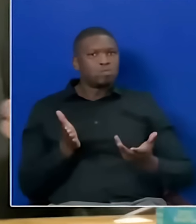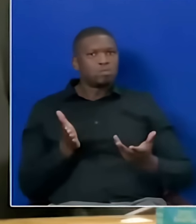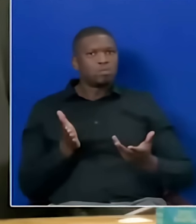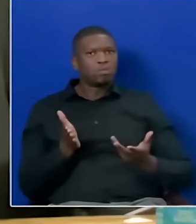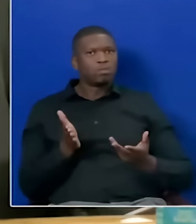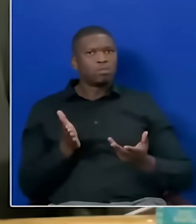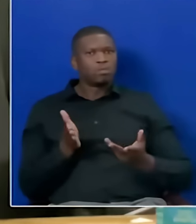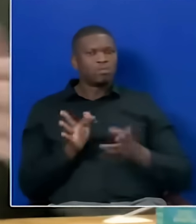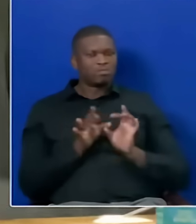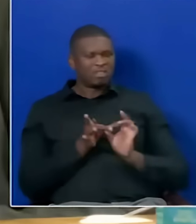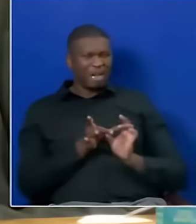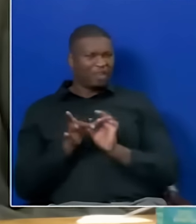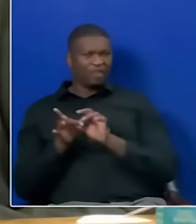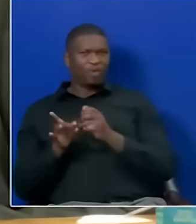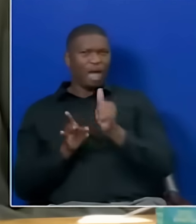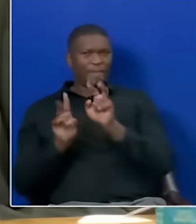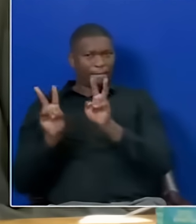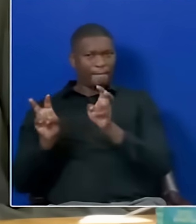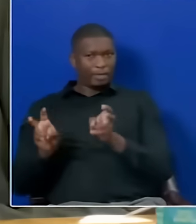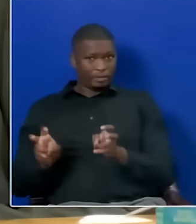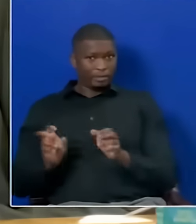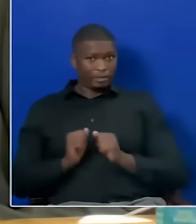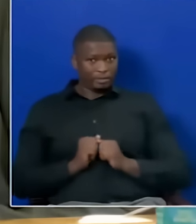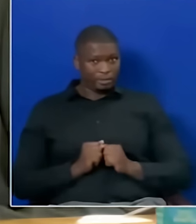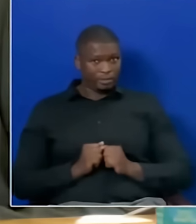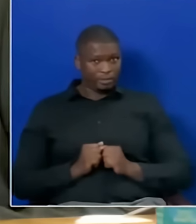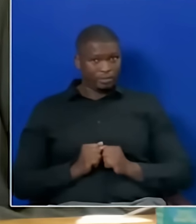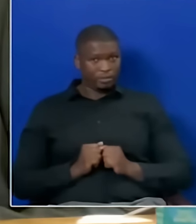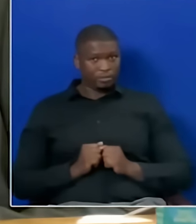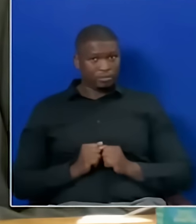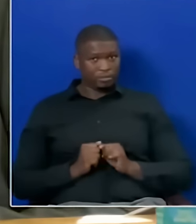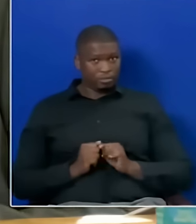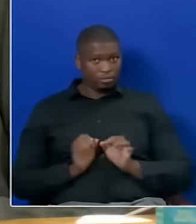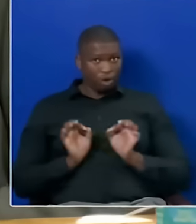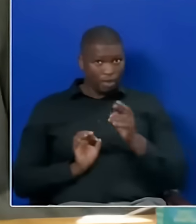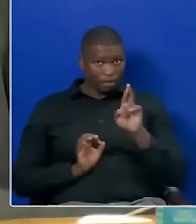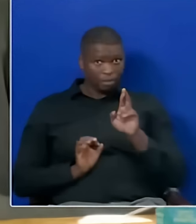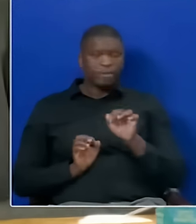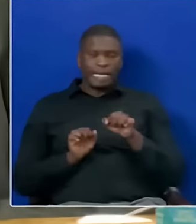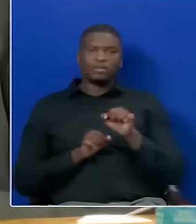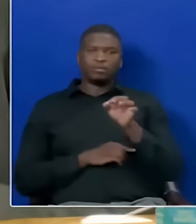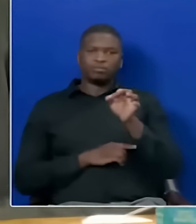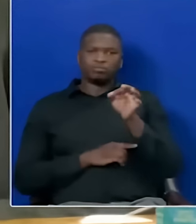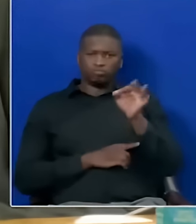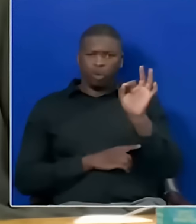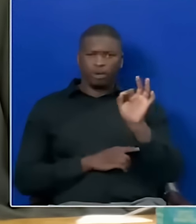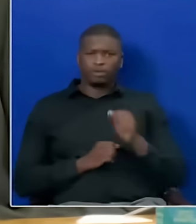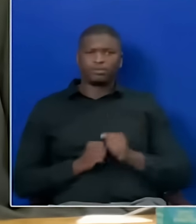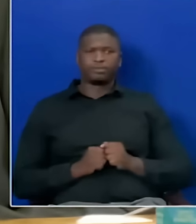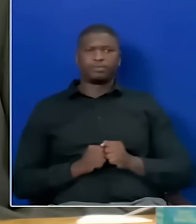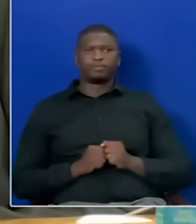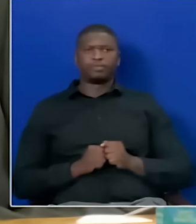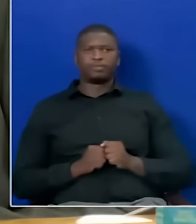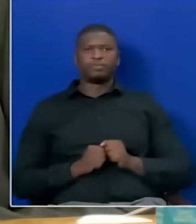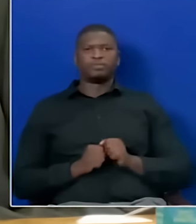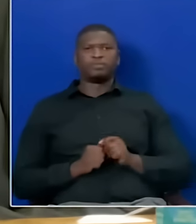other matches or other hits. Is that correct? That is correct, Commissioner. What was your response to these